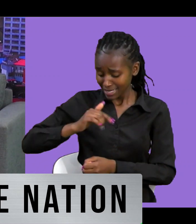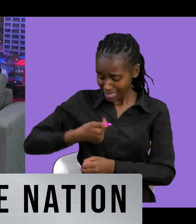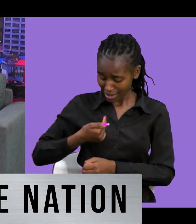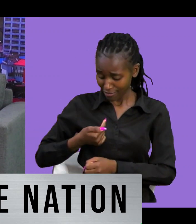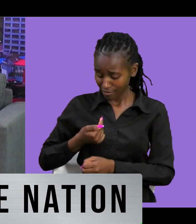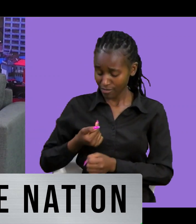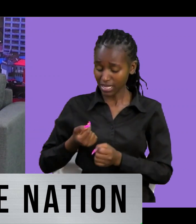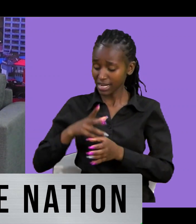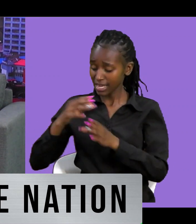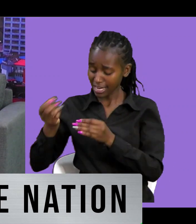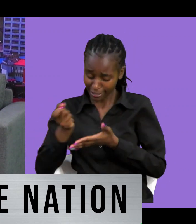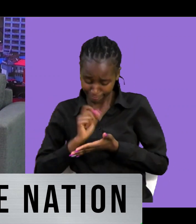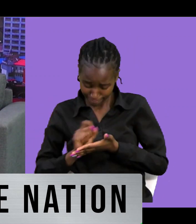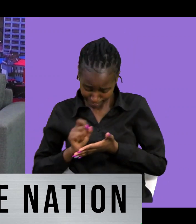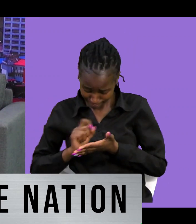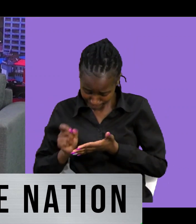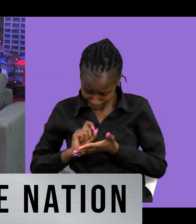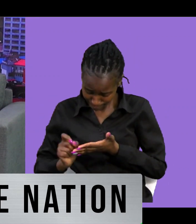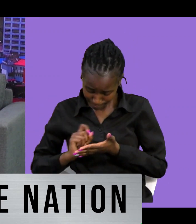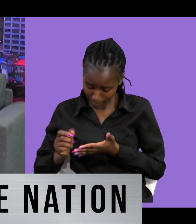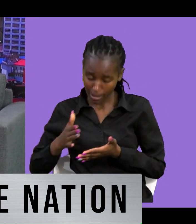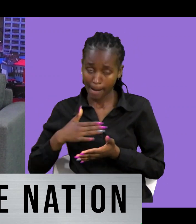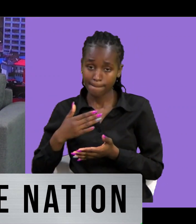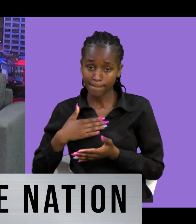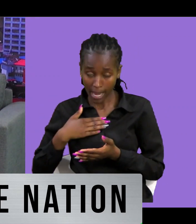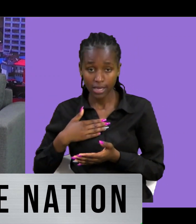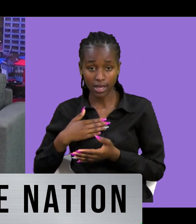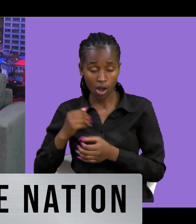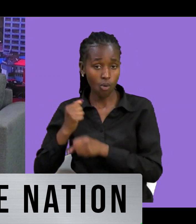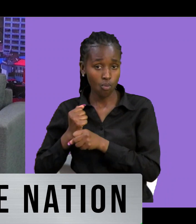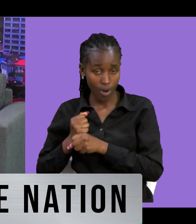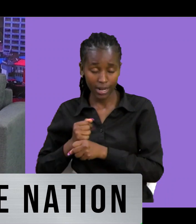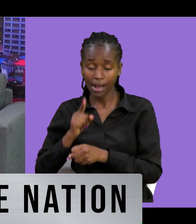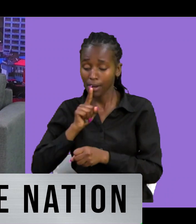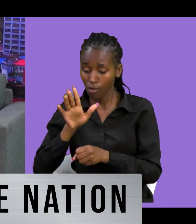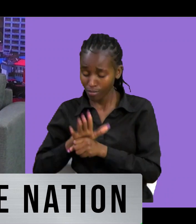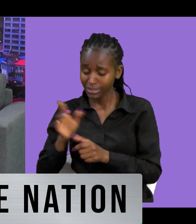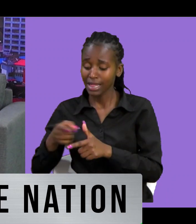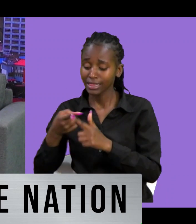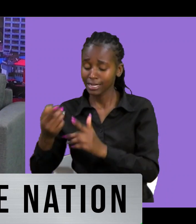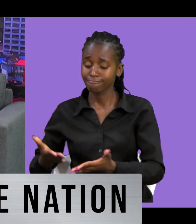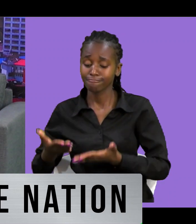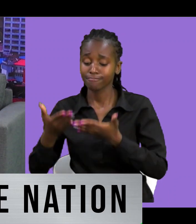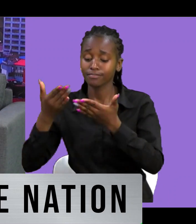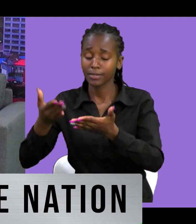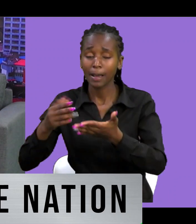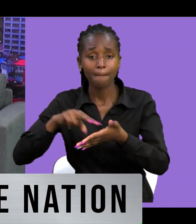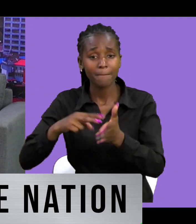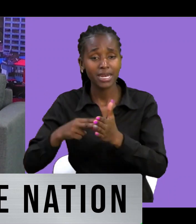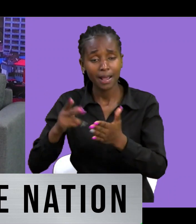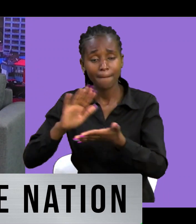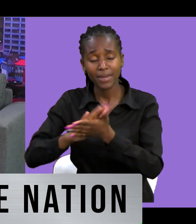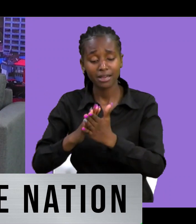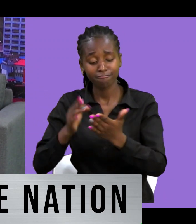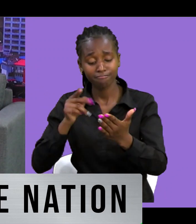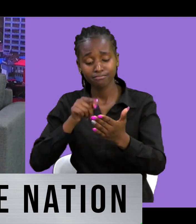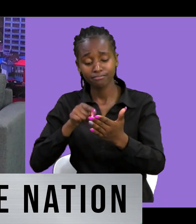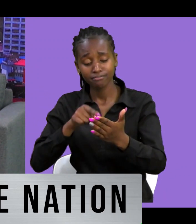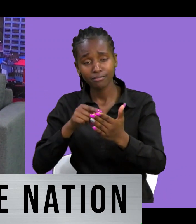it a go ahead, you are the one, it's like your vision. Right. So it's your vision that you want other people to help